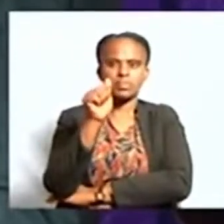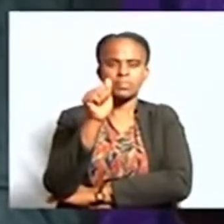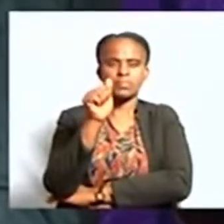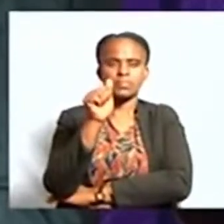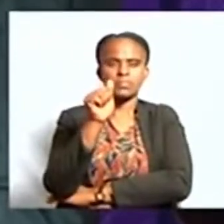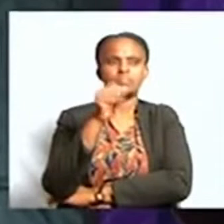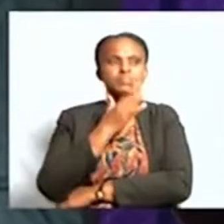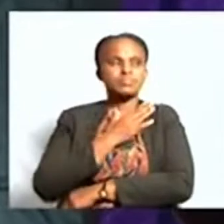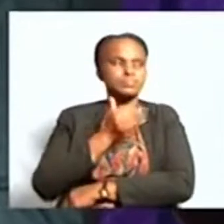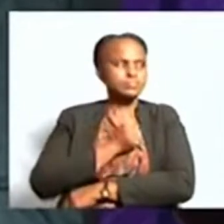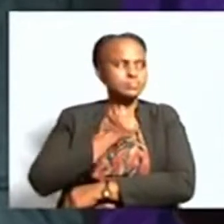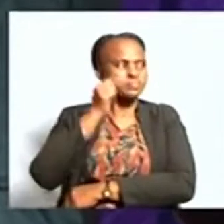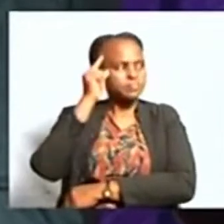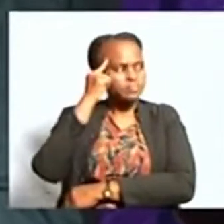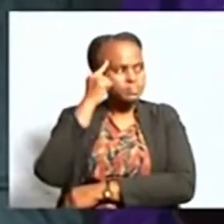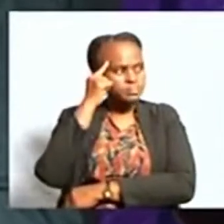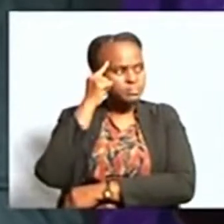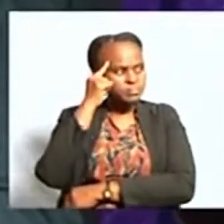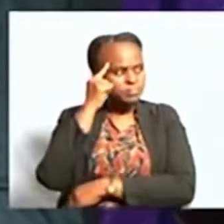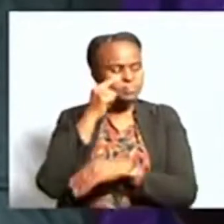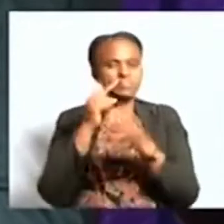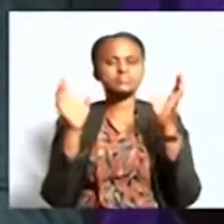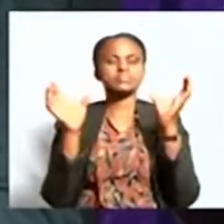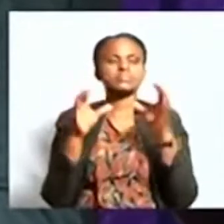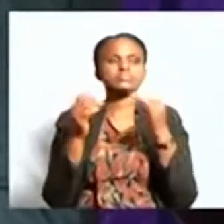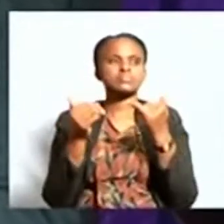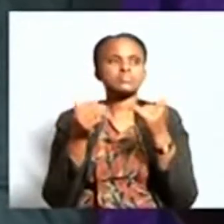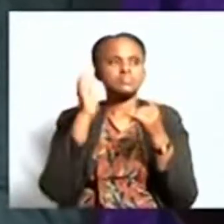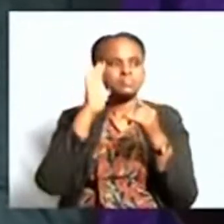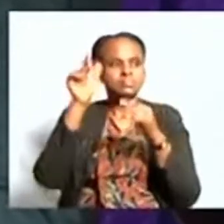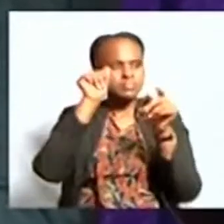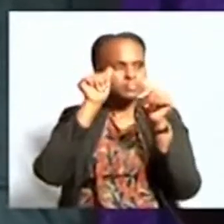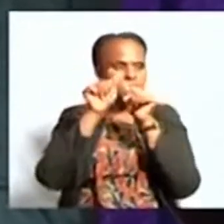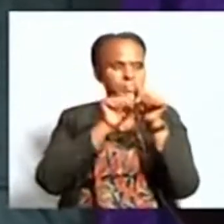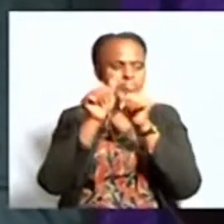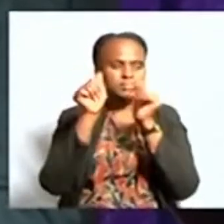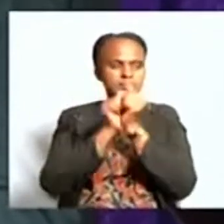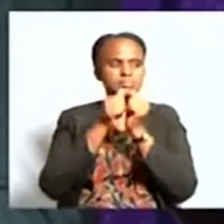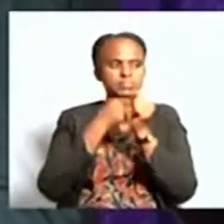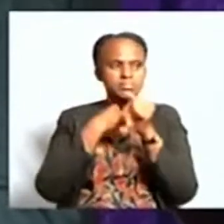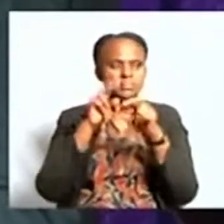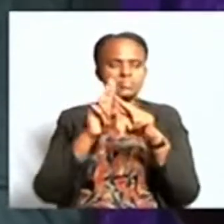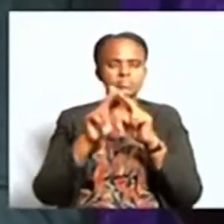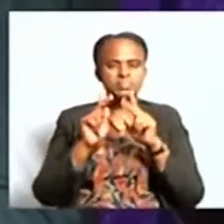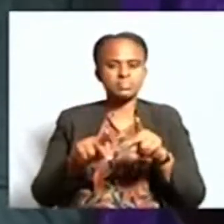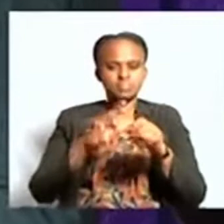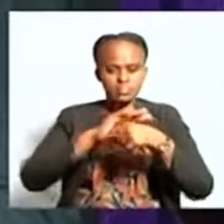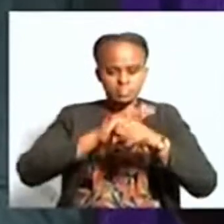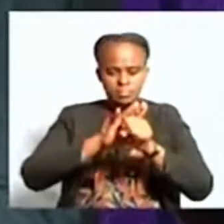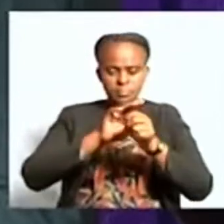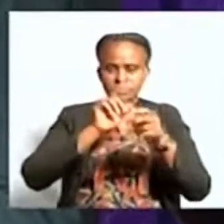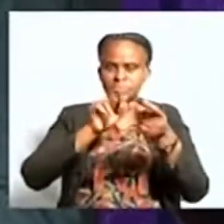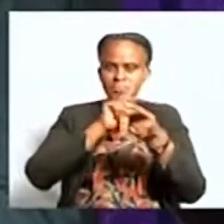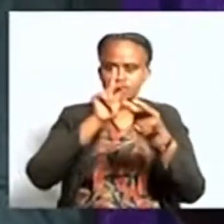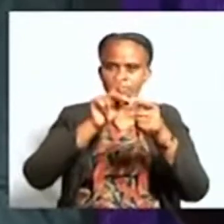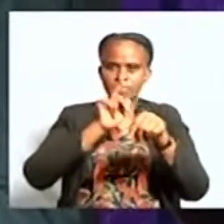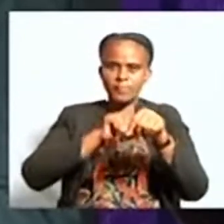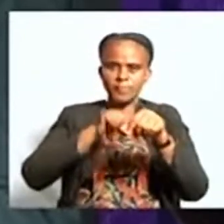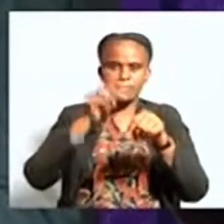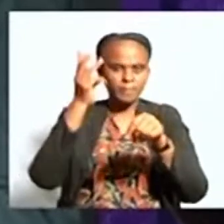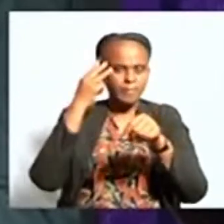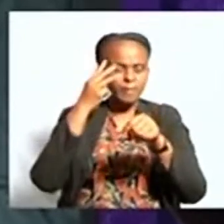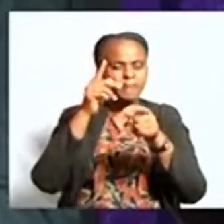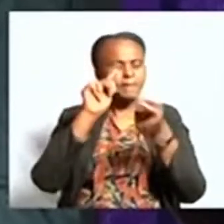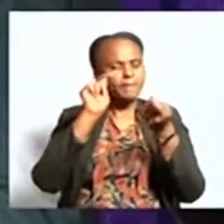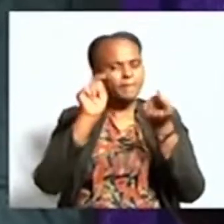I think the committee will agree with me, Chair, that COVID at the time was an